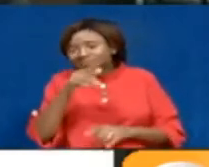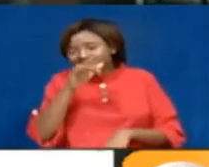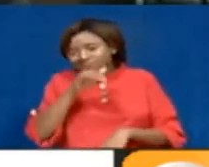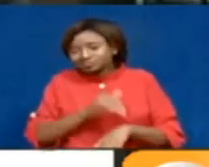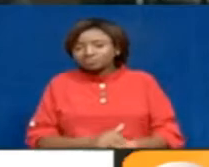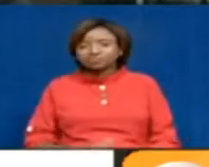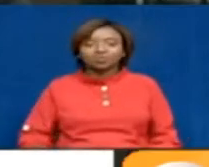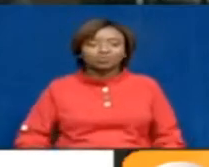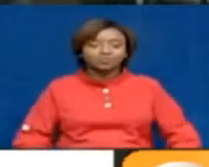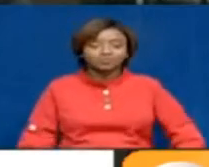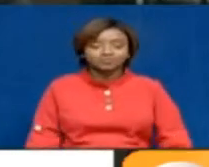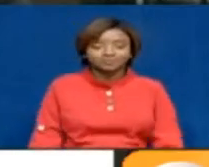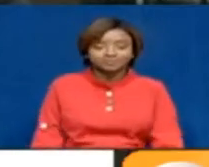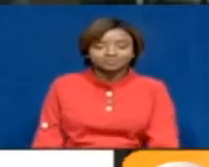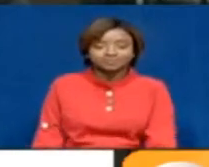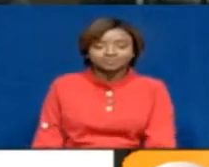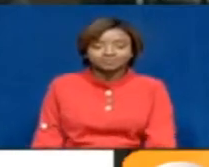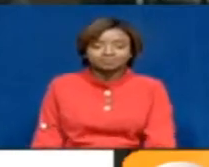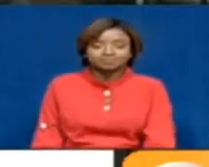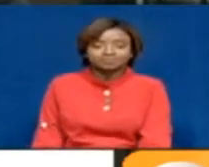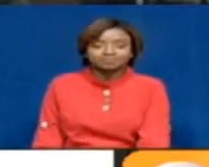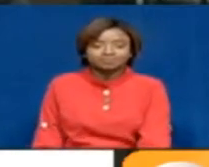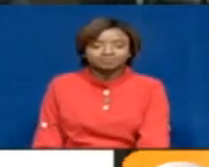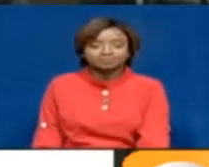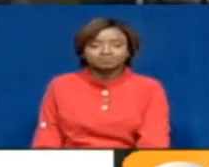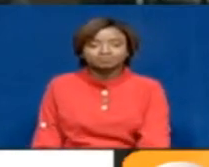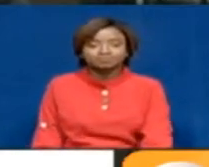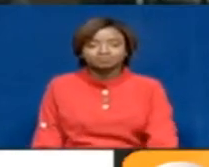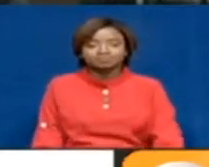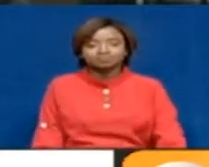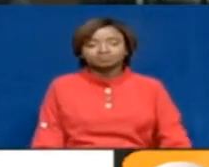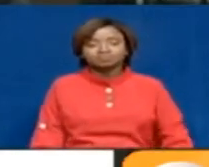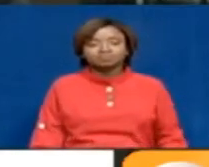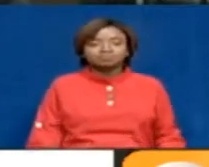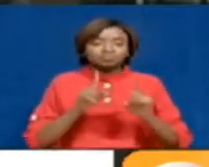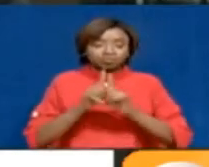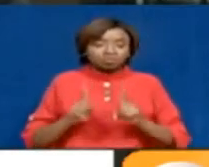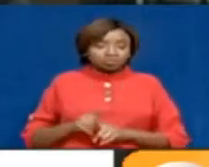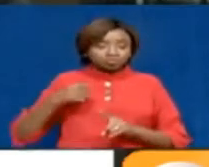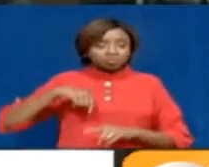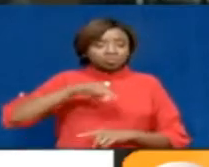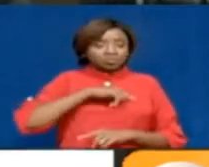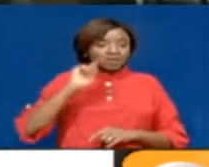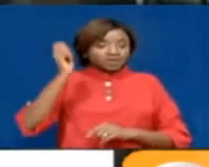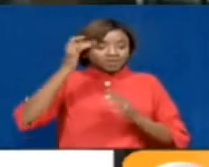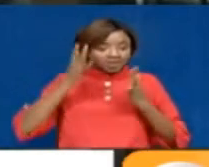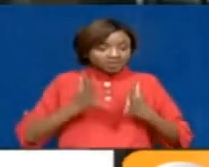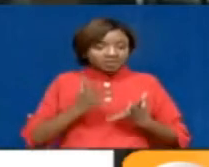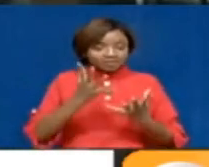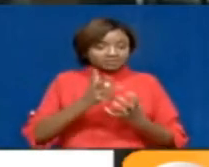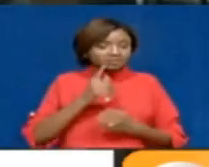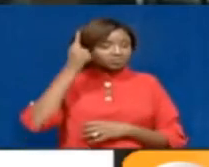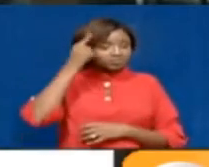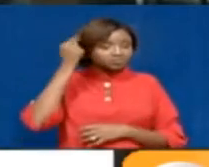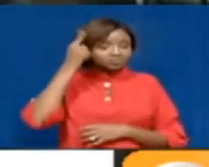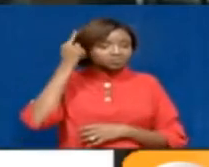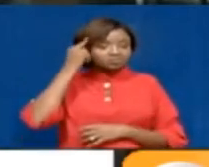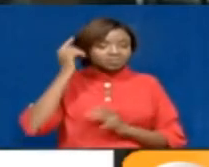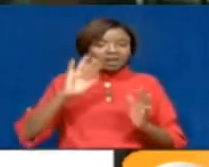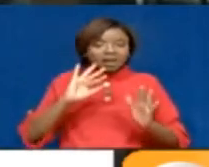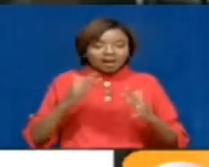best of the choices you have. And we Kenyans must also think about nurturing